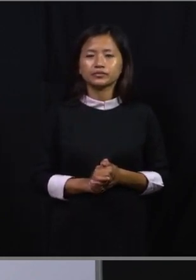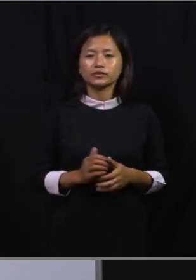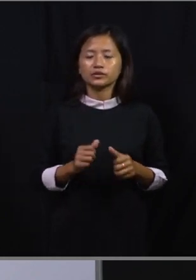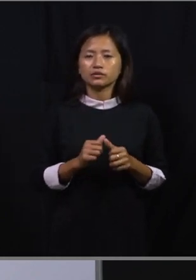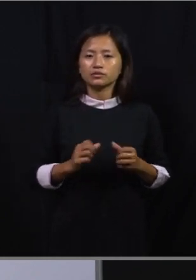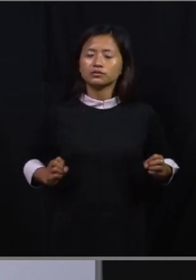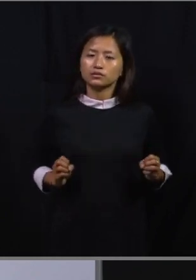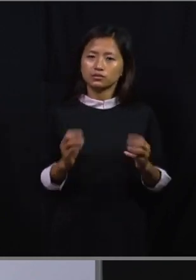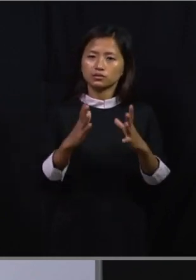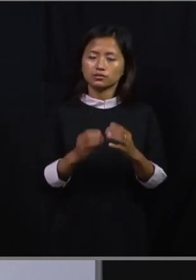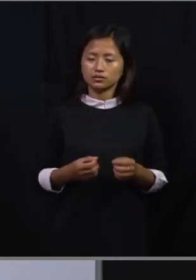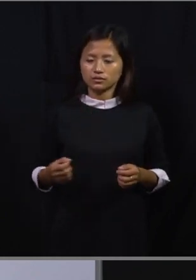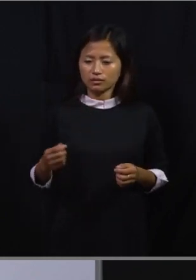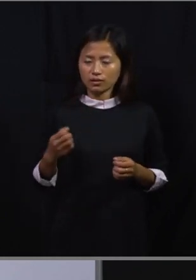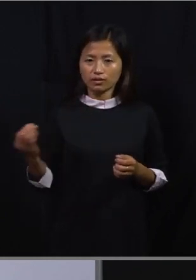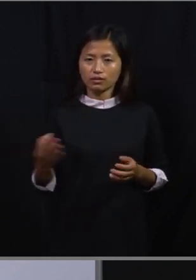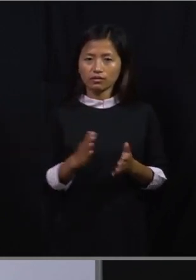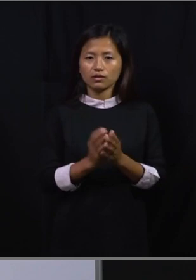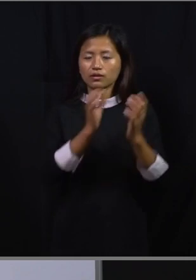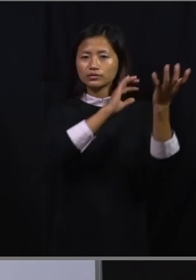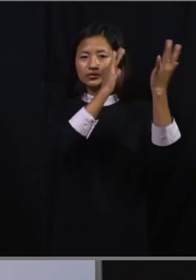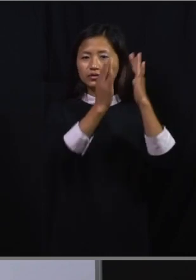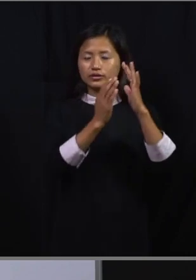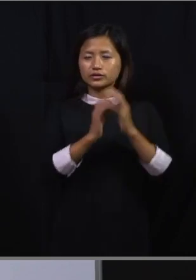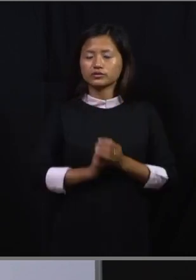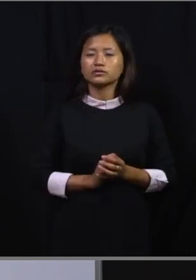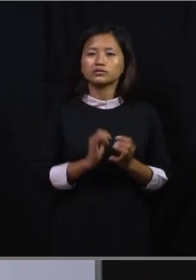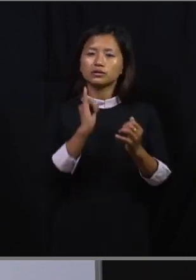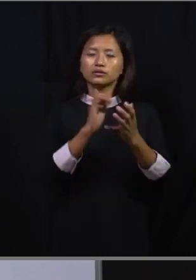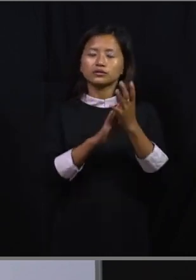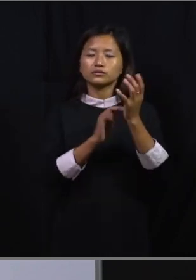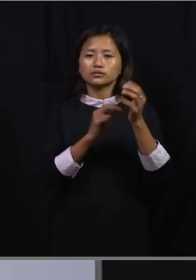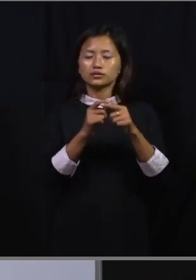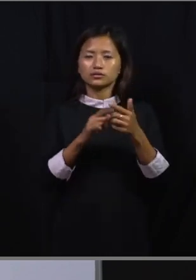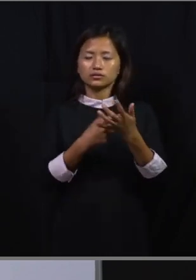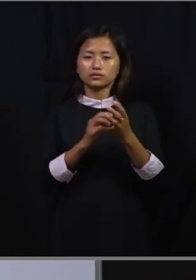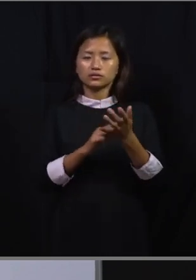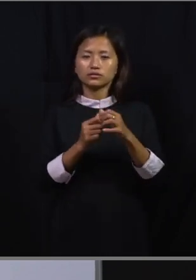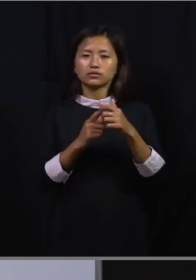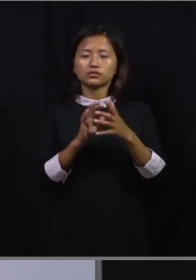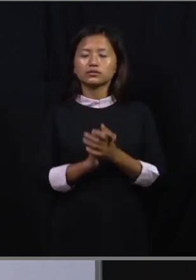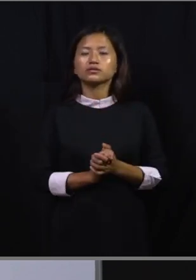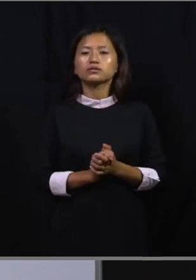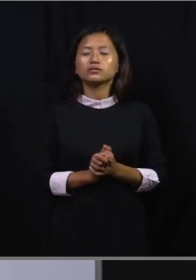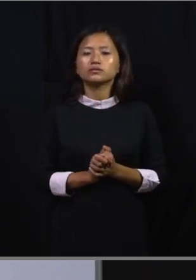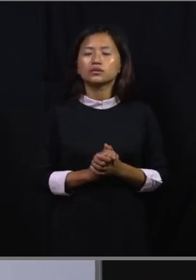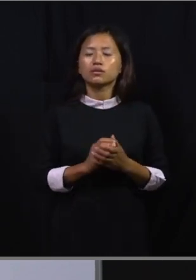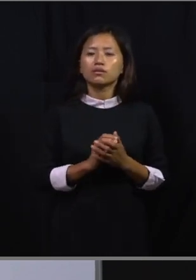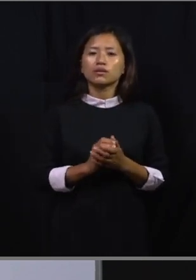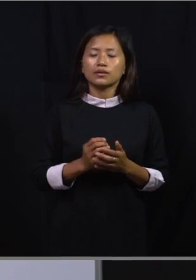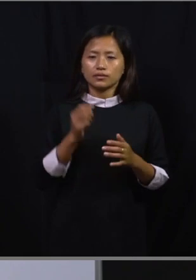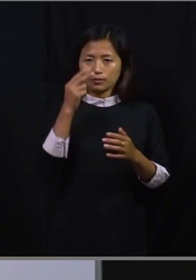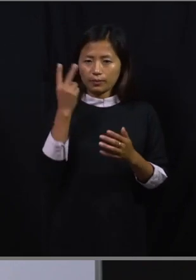establishment of new international economic order. The present World Bank, World Trade Organization, the